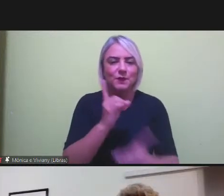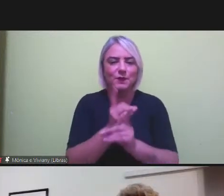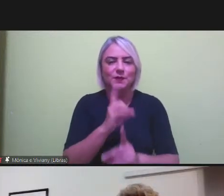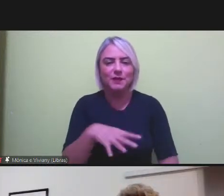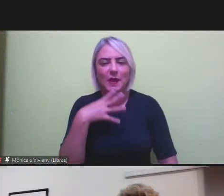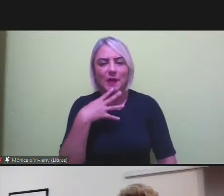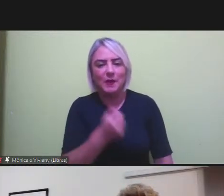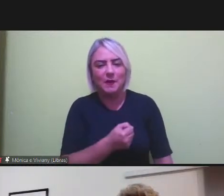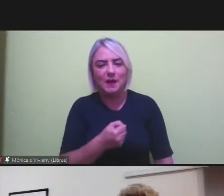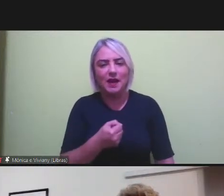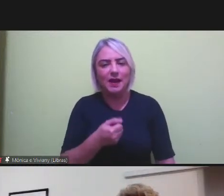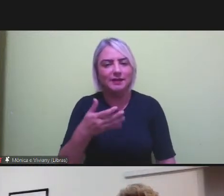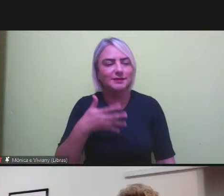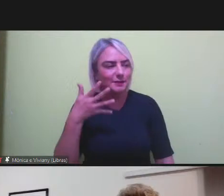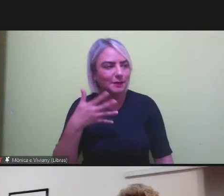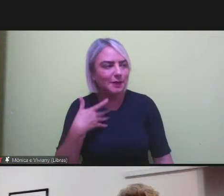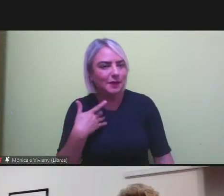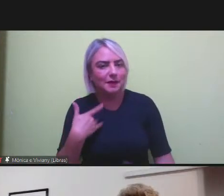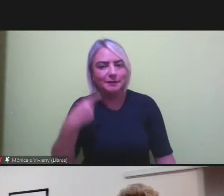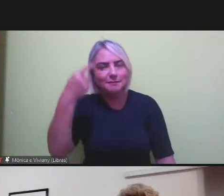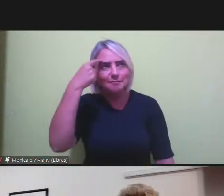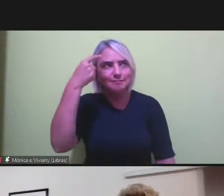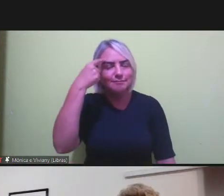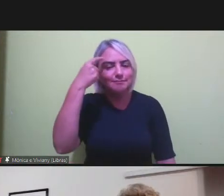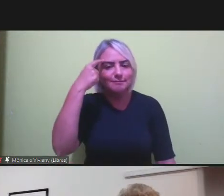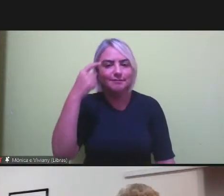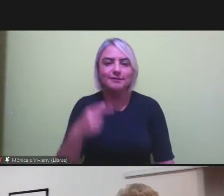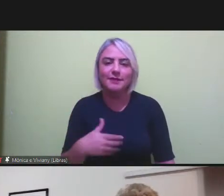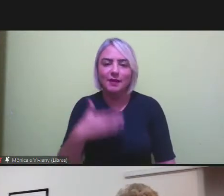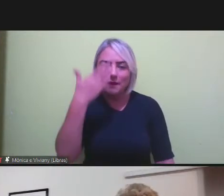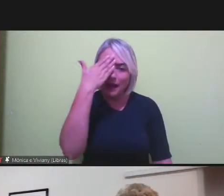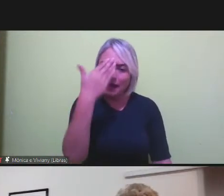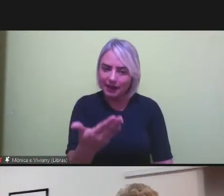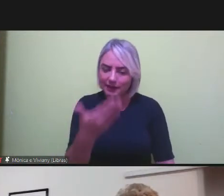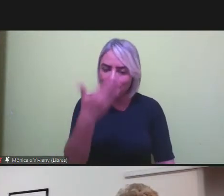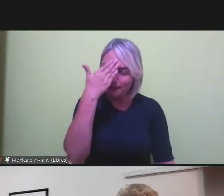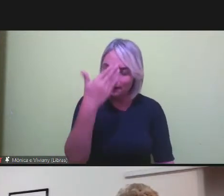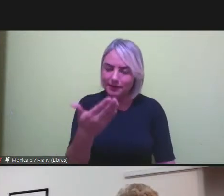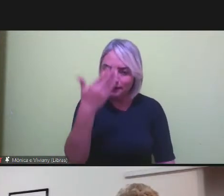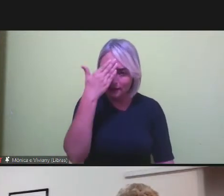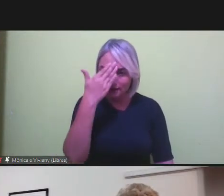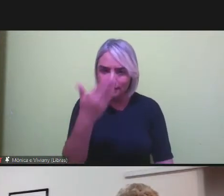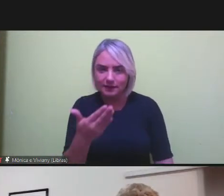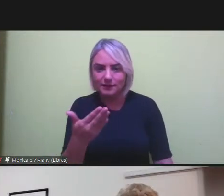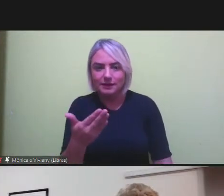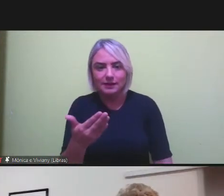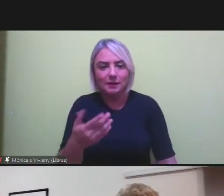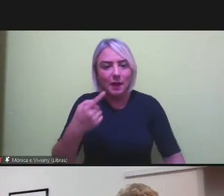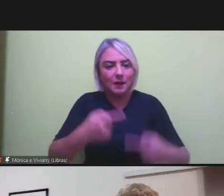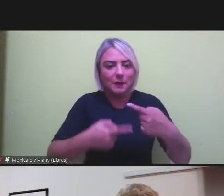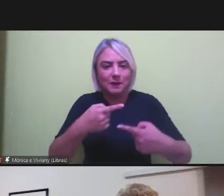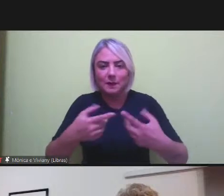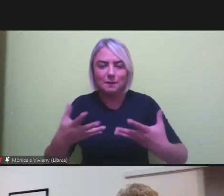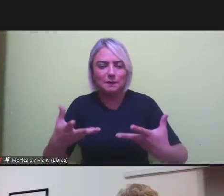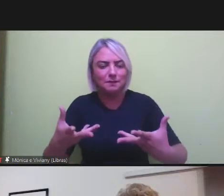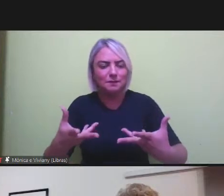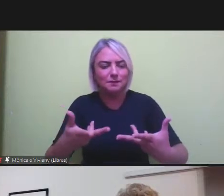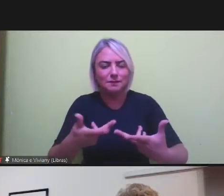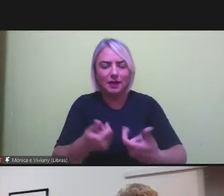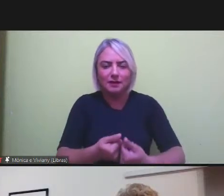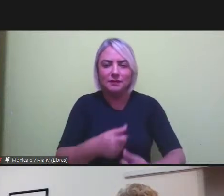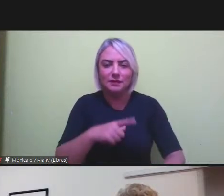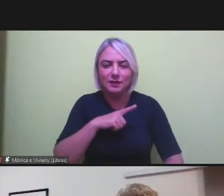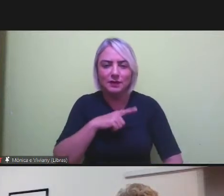the importance of the meeting. I believe that's a very nice word that we have to keep in mind. So I thank you very much for your